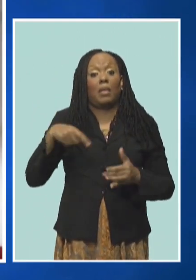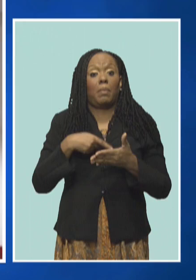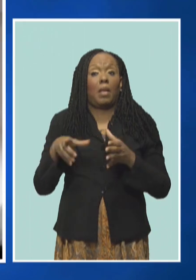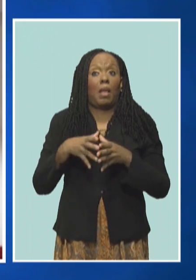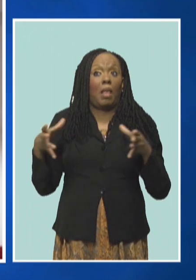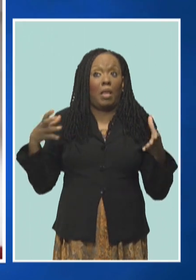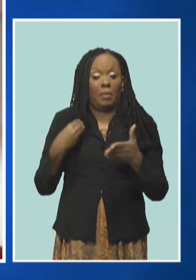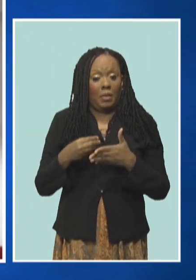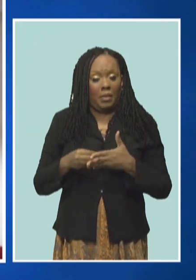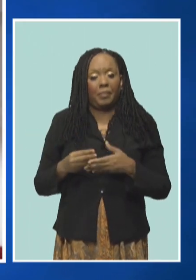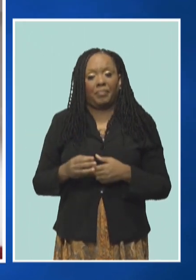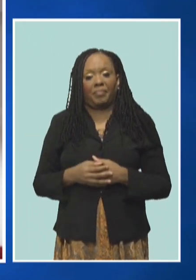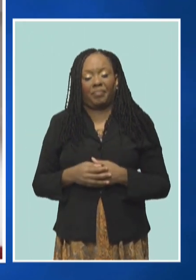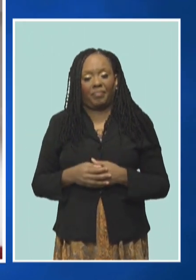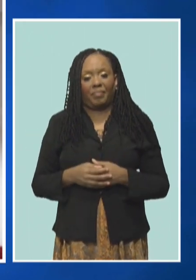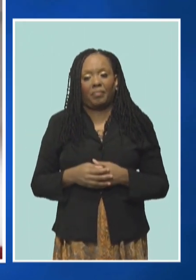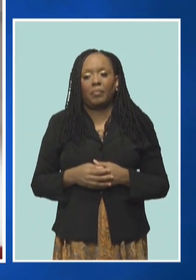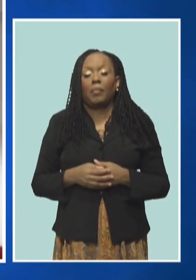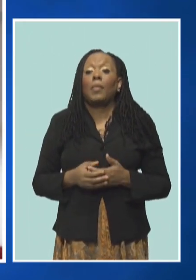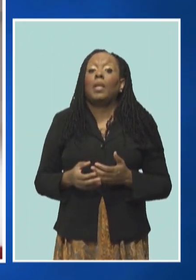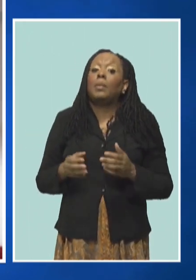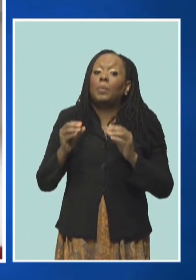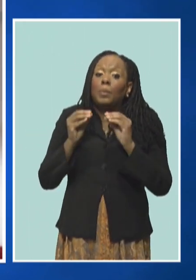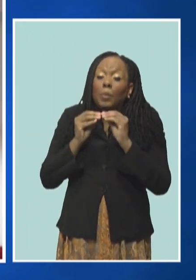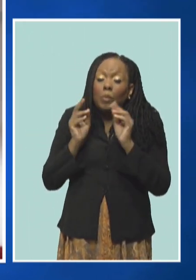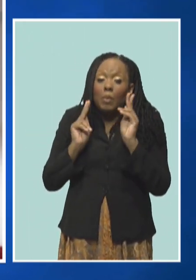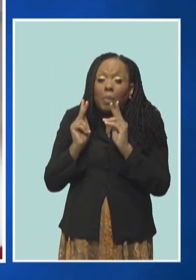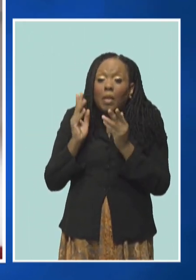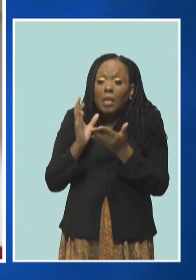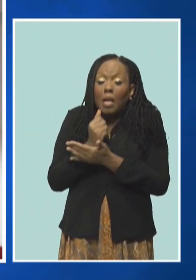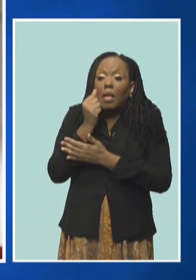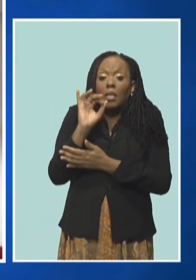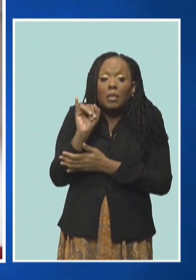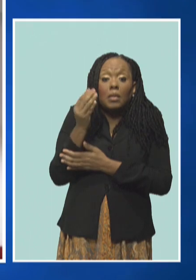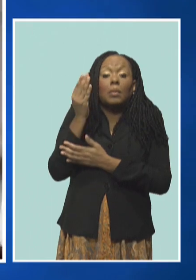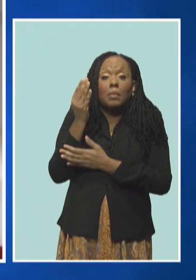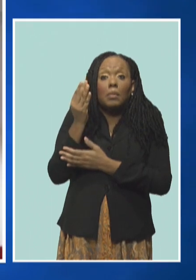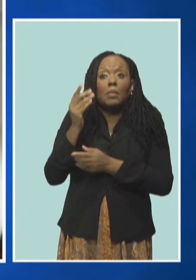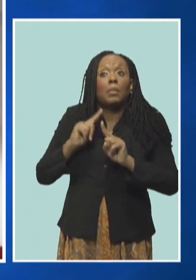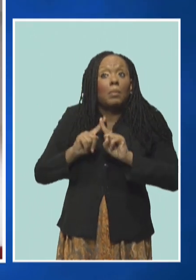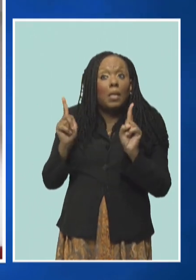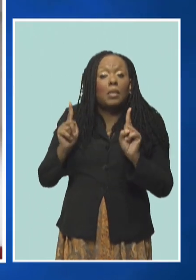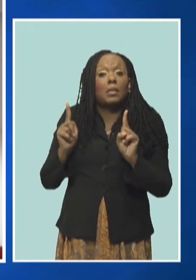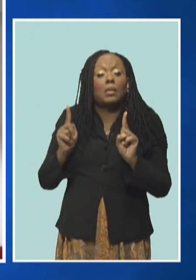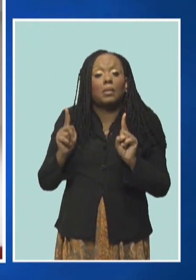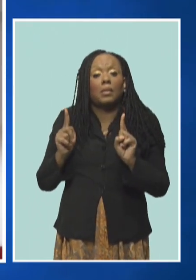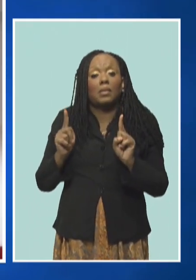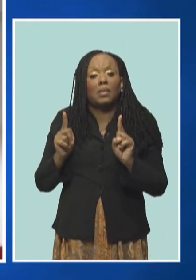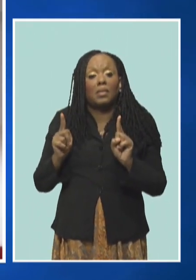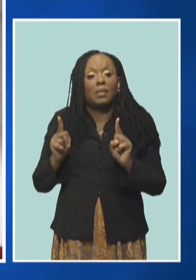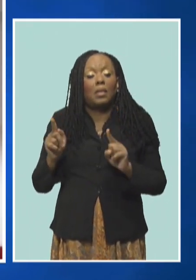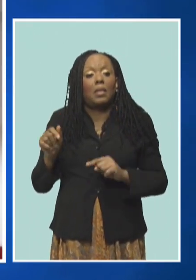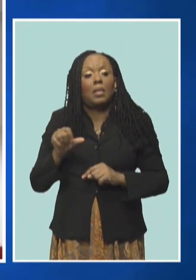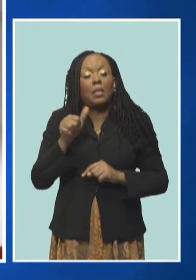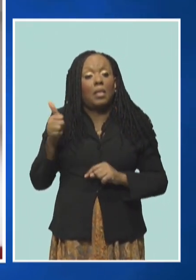we're seeing the unemployment rate come down, but also one of the interesting points in the